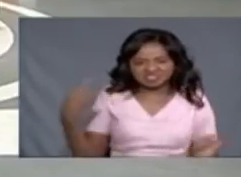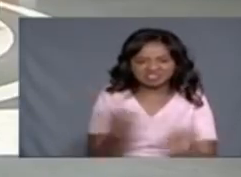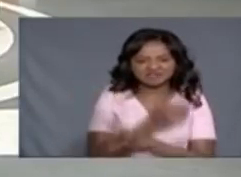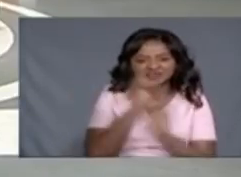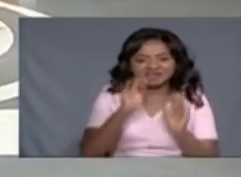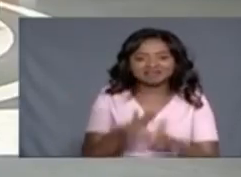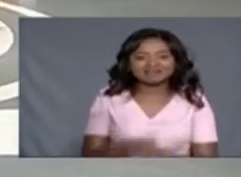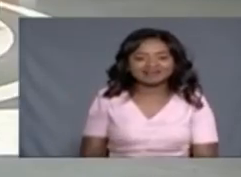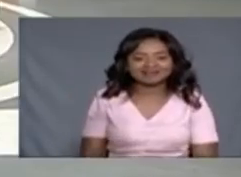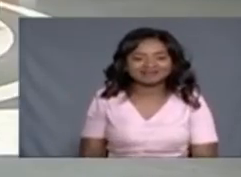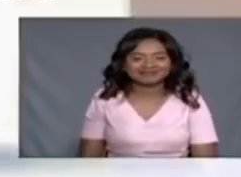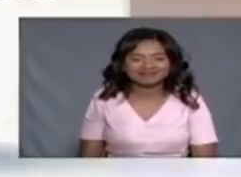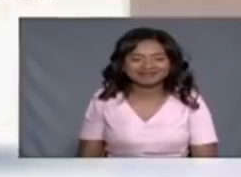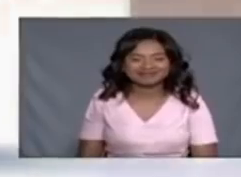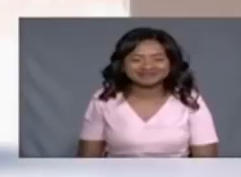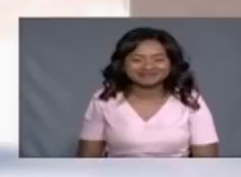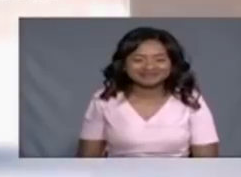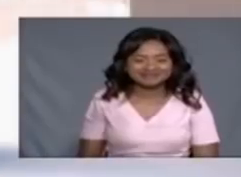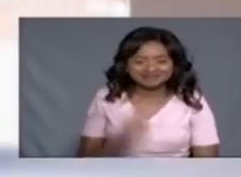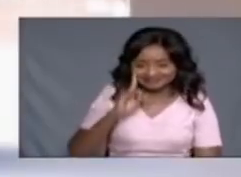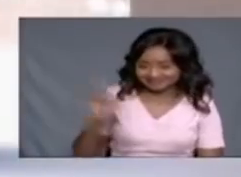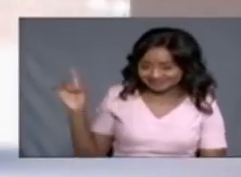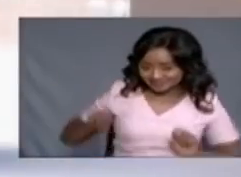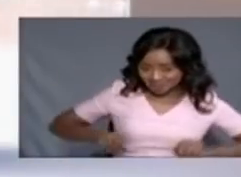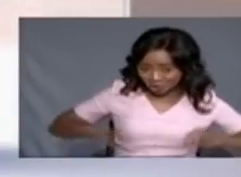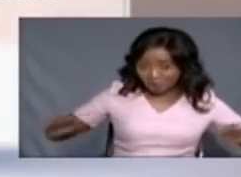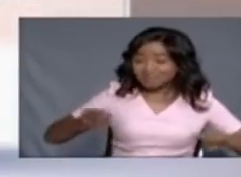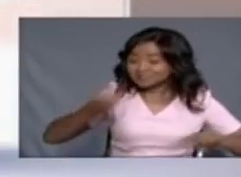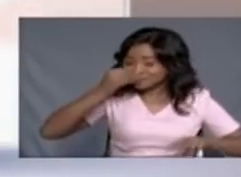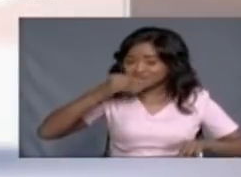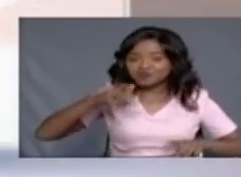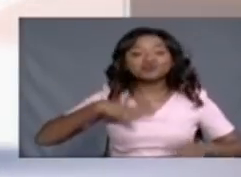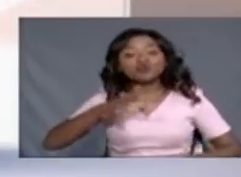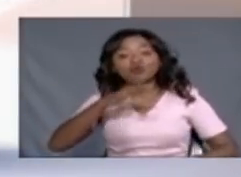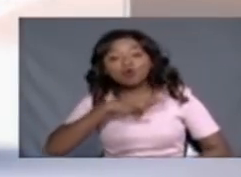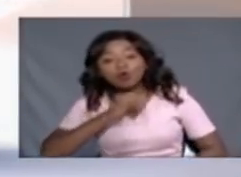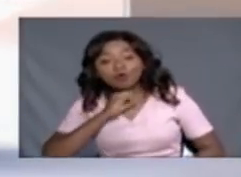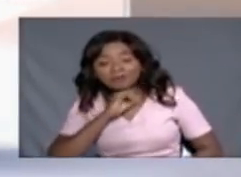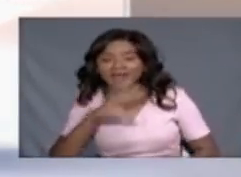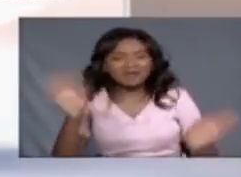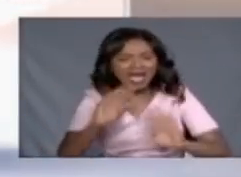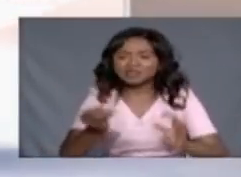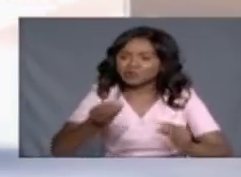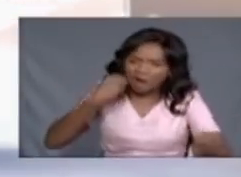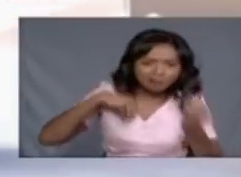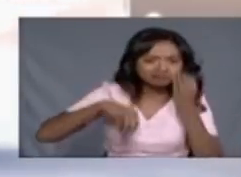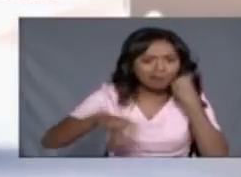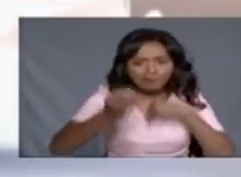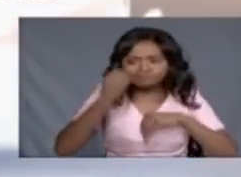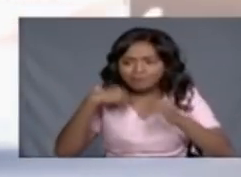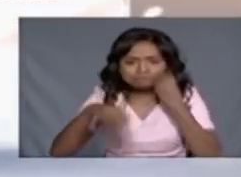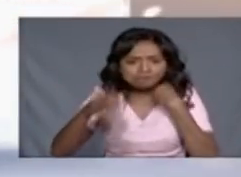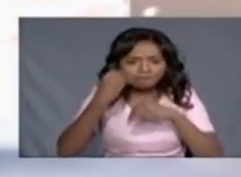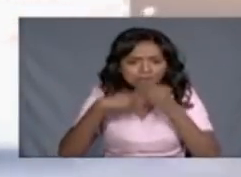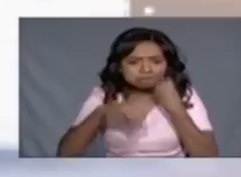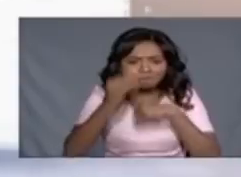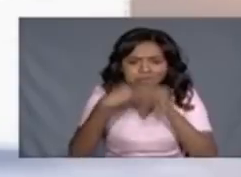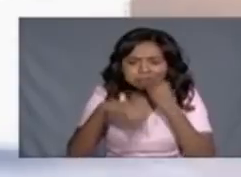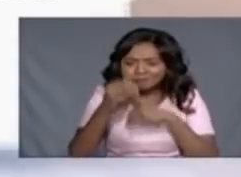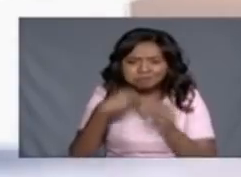Junior 254 says, locusts are food. People should not complain, but should eat and eat what they do.